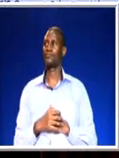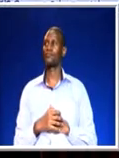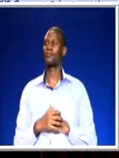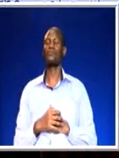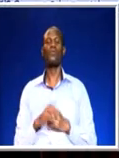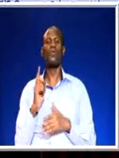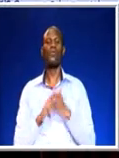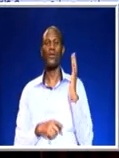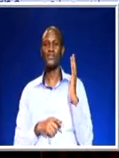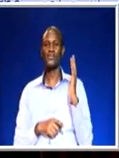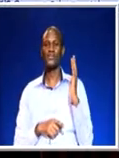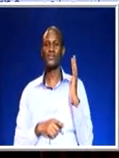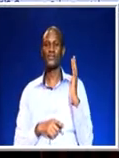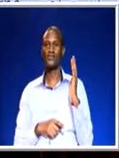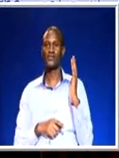What